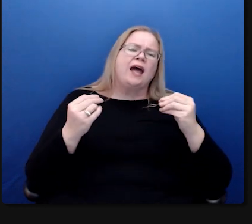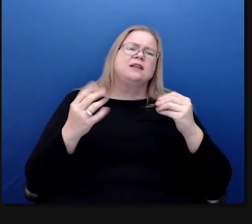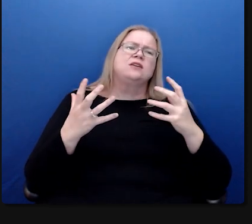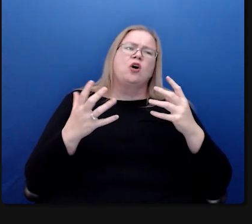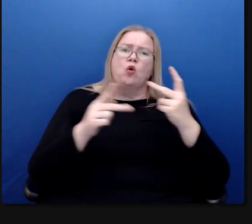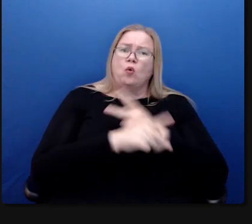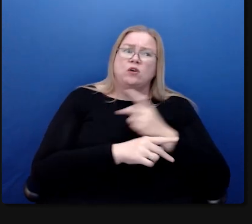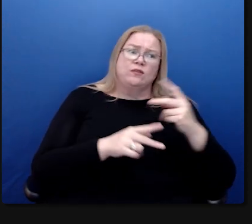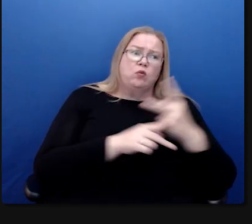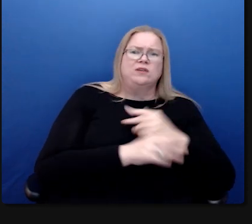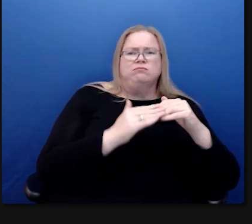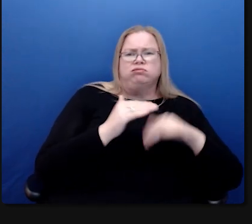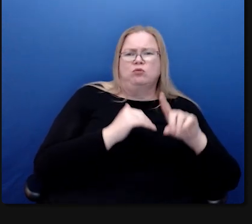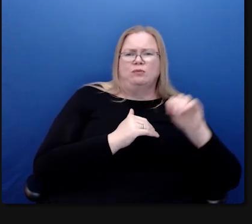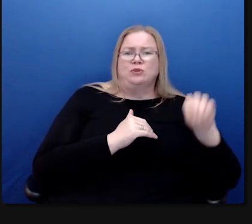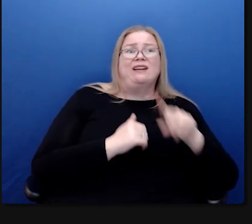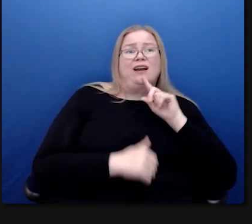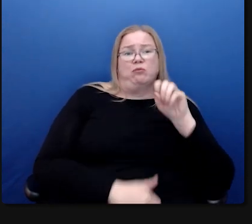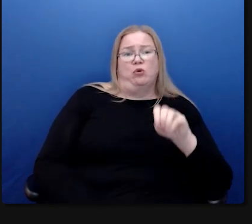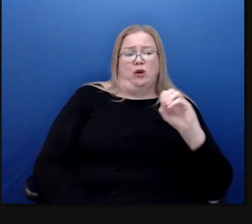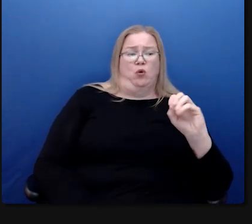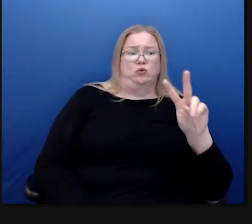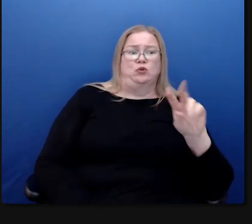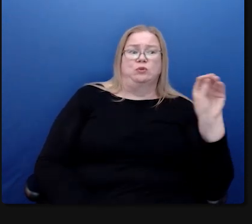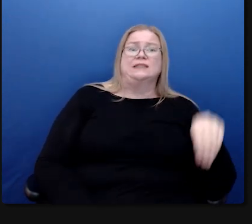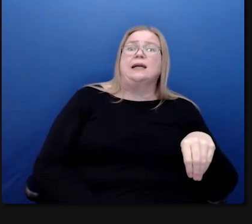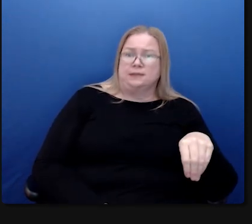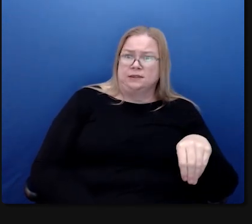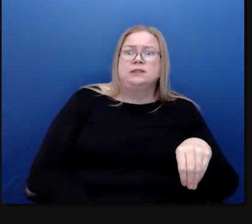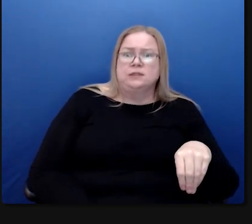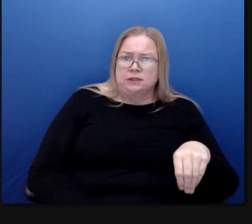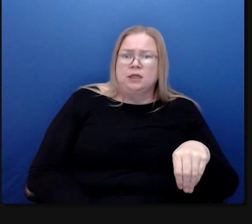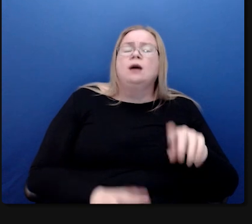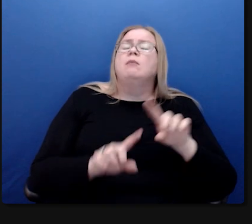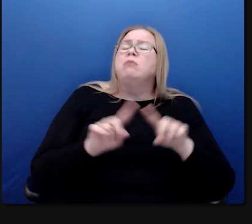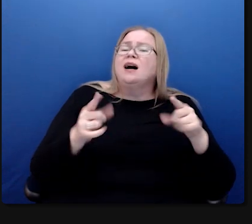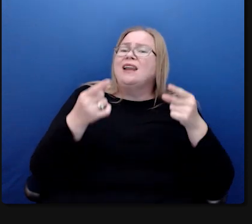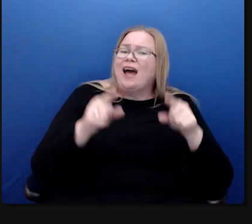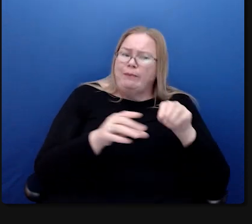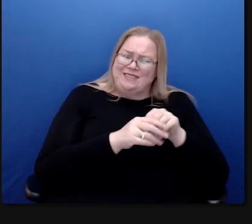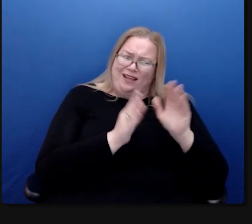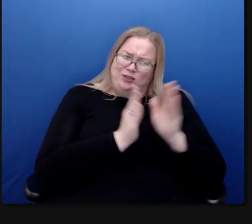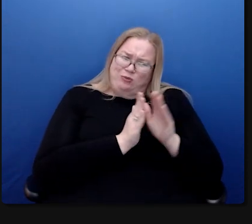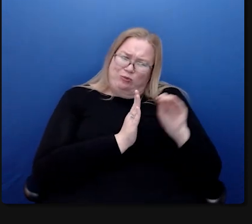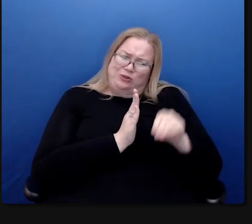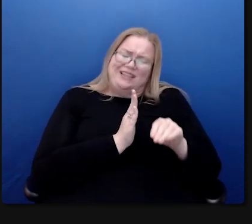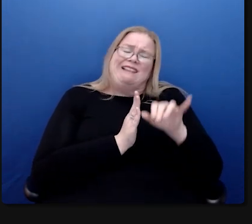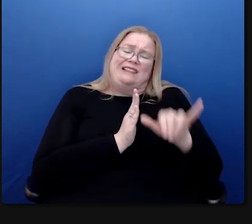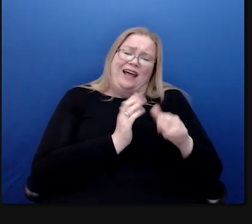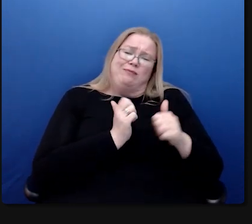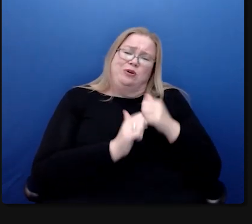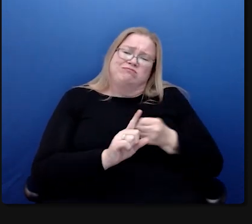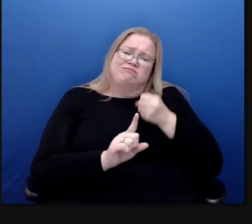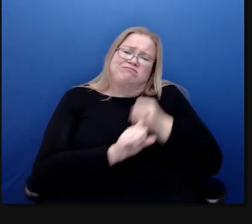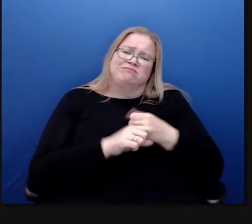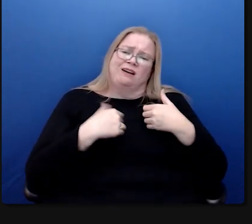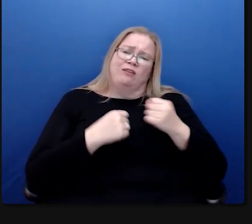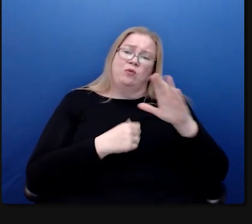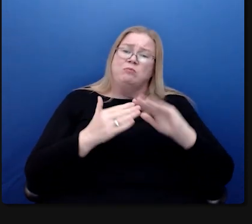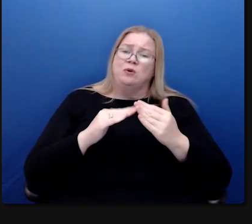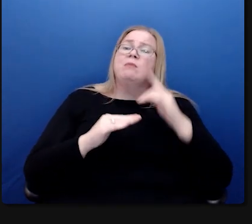Our data is encrypted at rest, it's encrypted in transit, and we have various different features in our product to really put our customers in